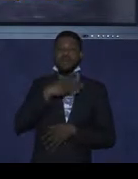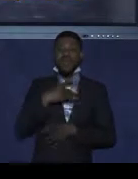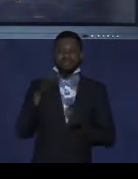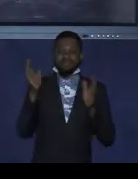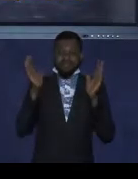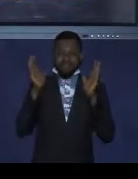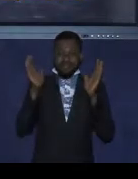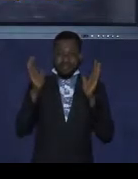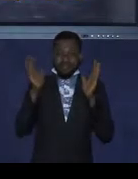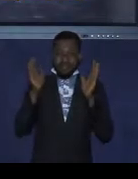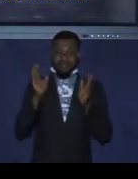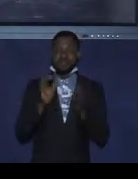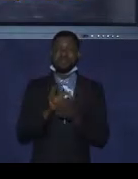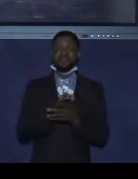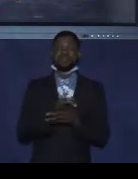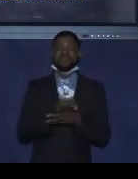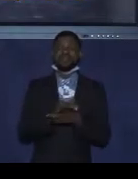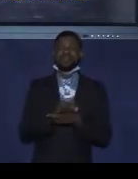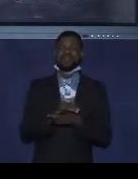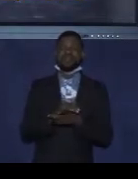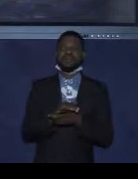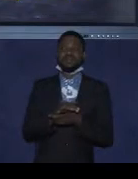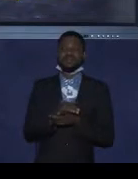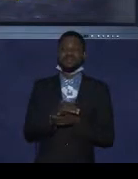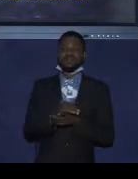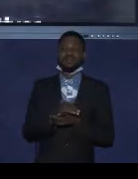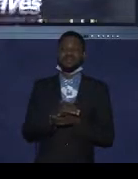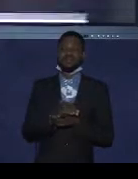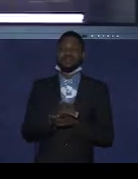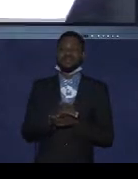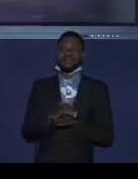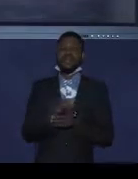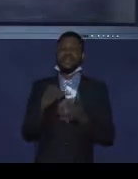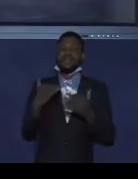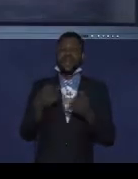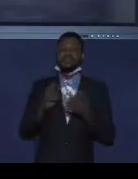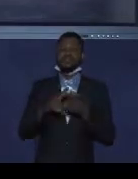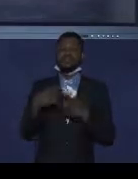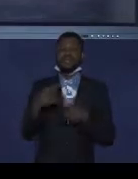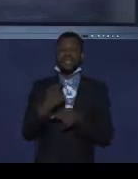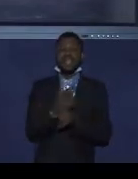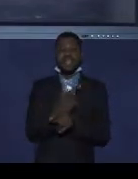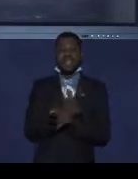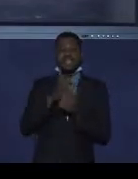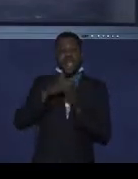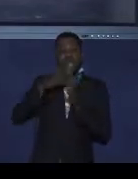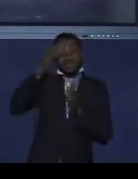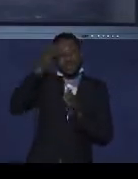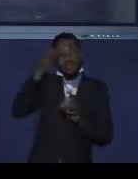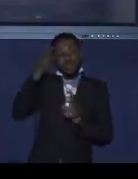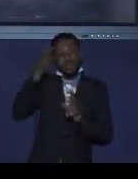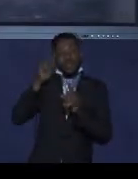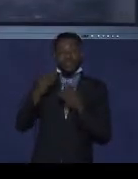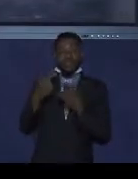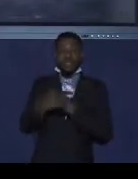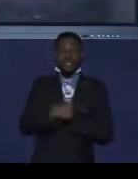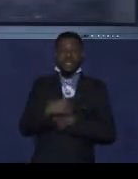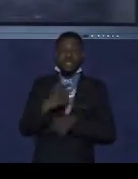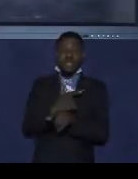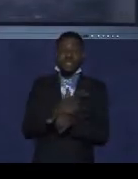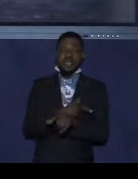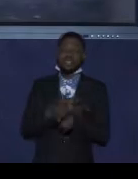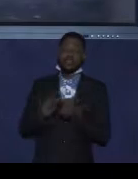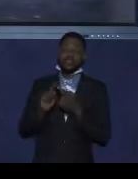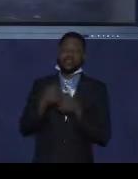a cheer. Good job, you. Now to the learning objective for today's lesson. Don't forget